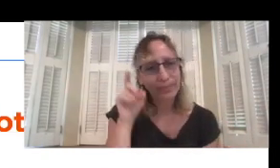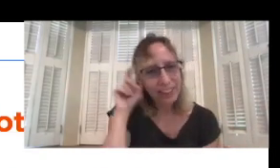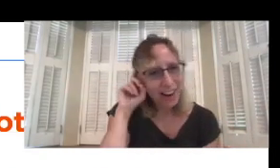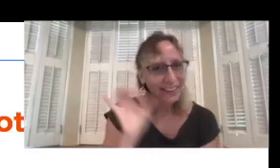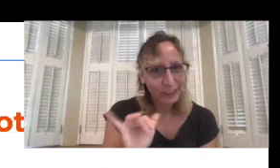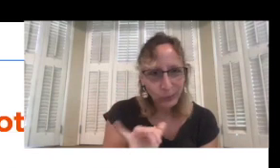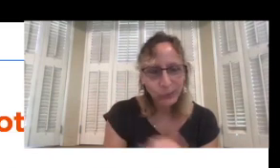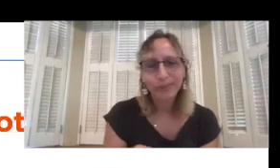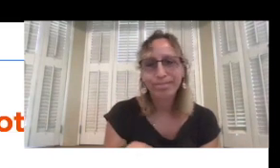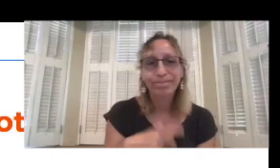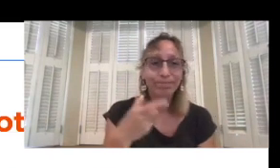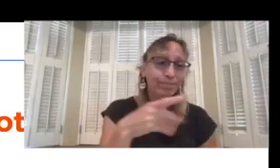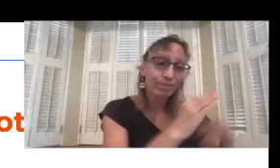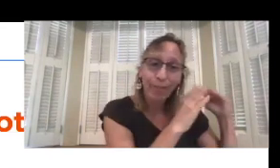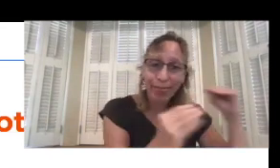filter out noise.